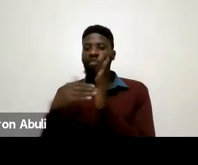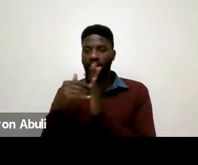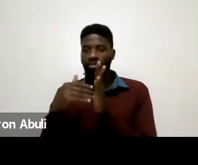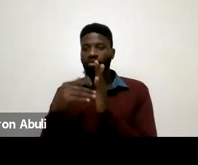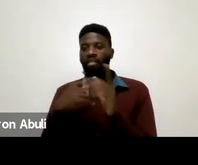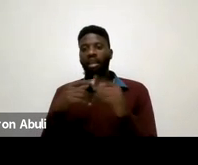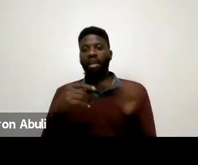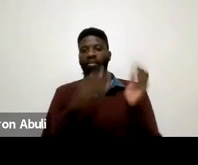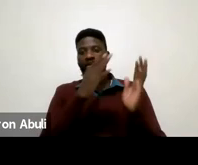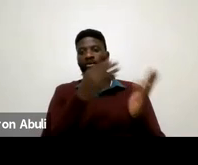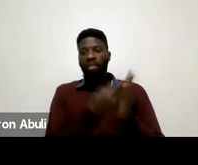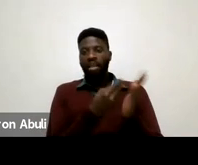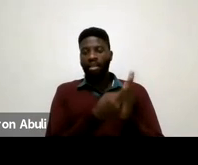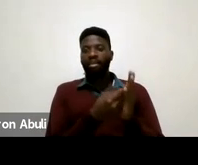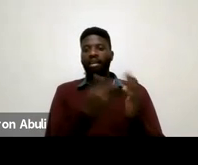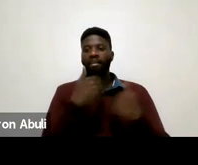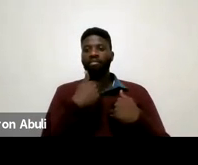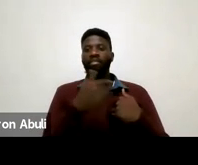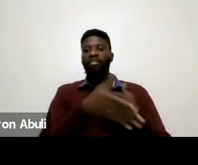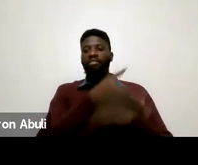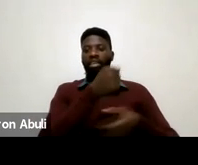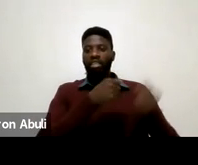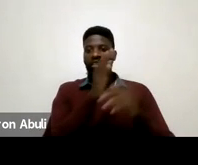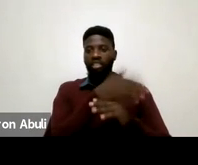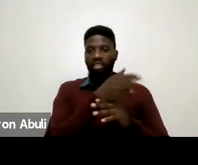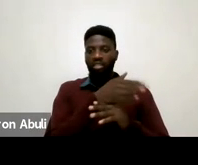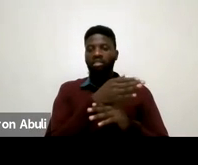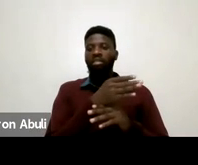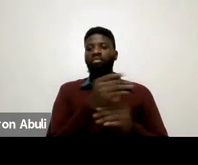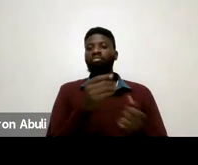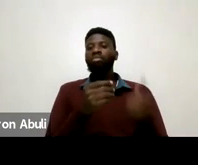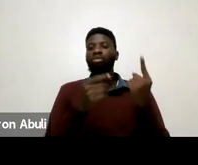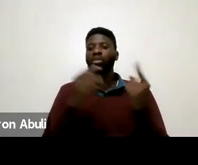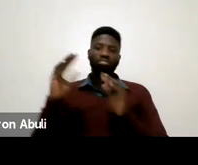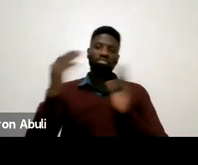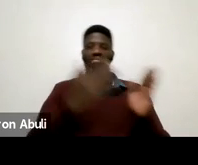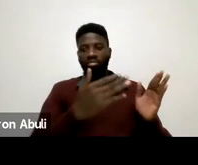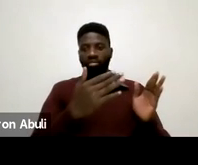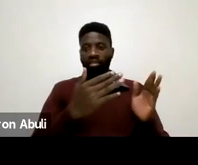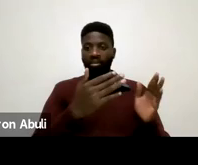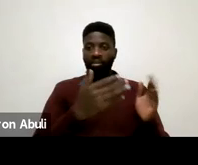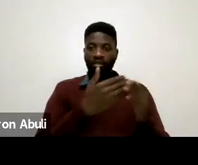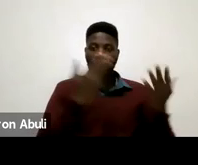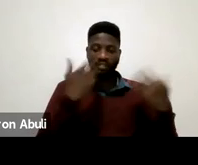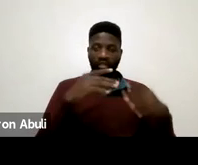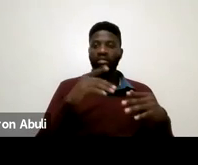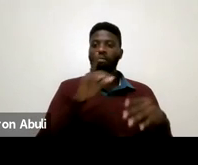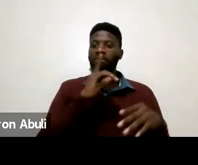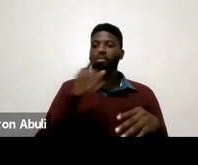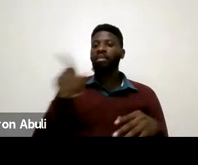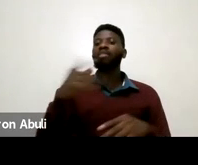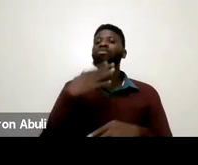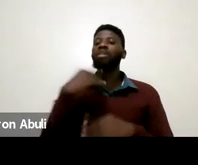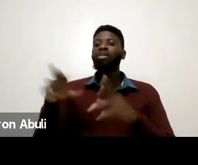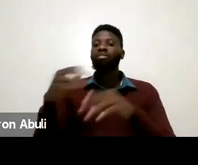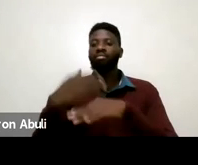do fishing. Before we are done with fishing, we realize there is somebody who wants to do tamaking of roads. We say, hata hiyo pia tunaweza.